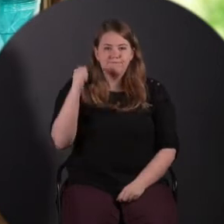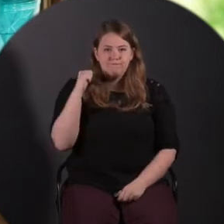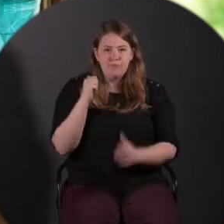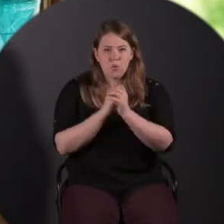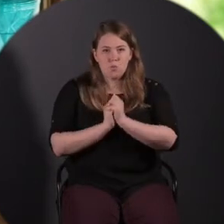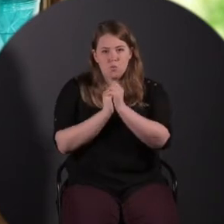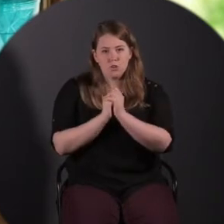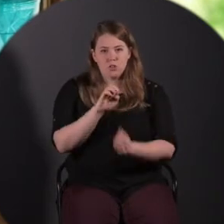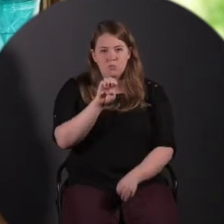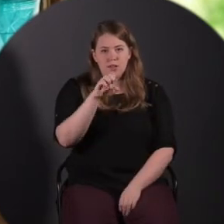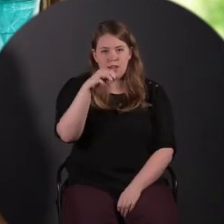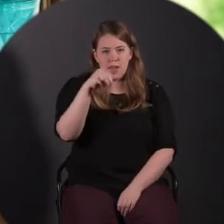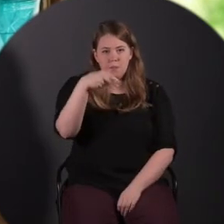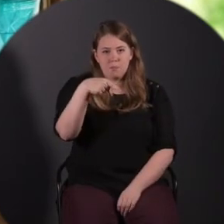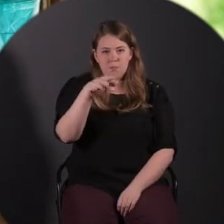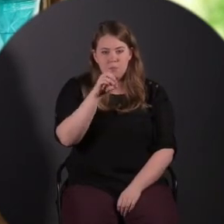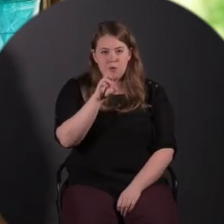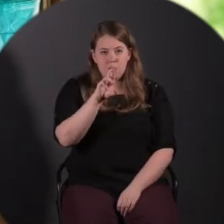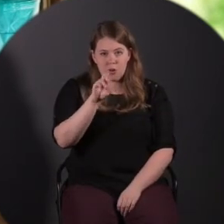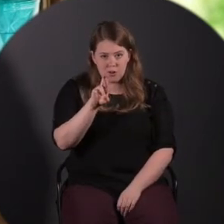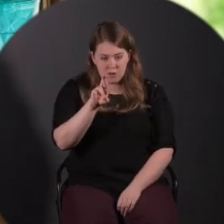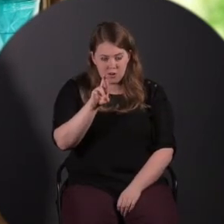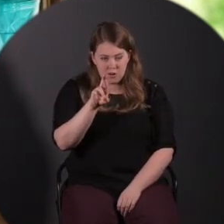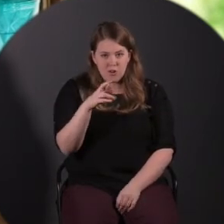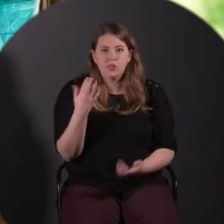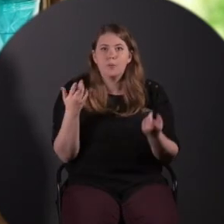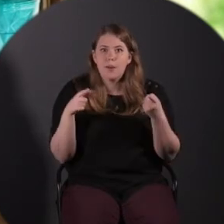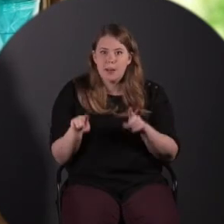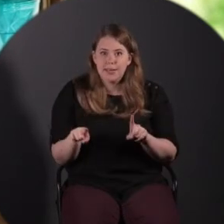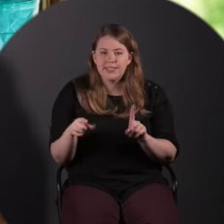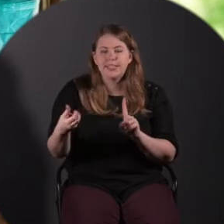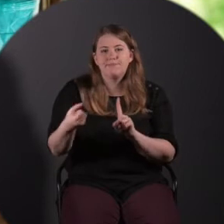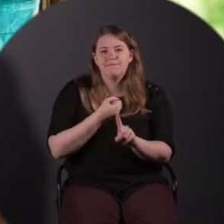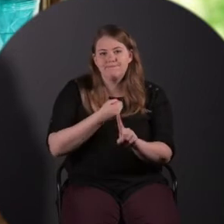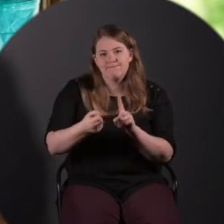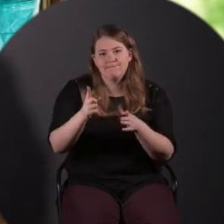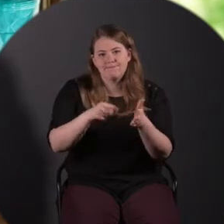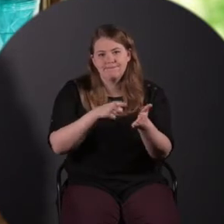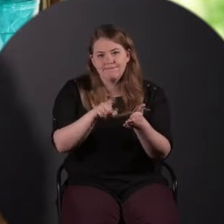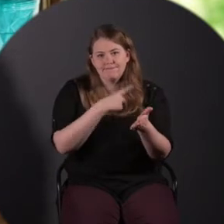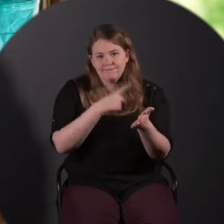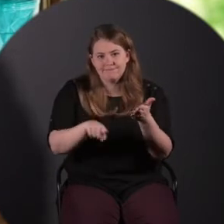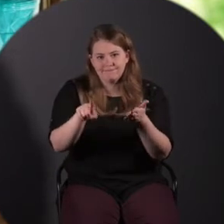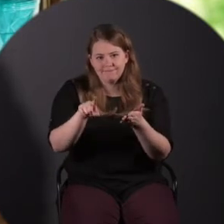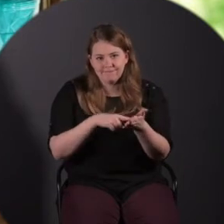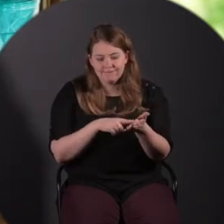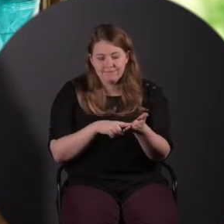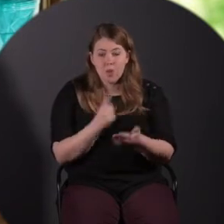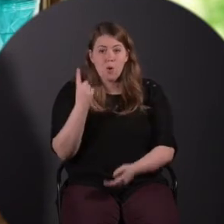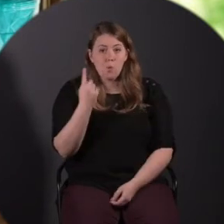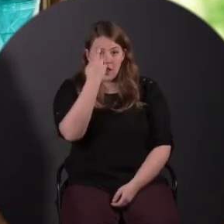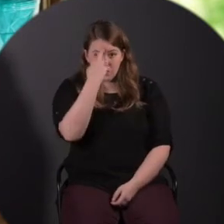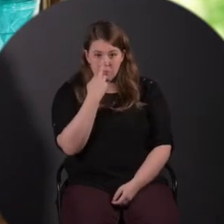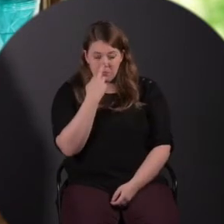worship any other gods. And so persecution was happening. In fact, it's told that there was one emperor, his name was